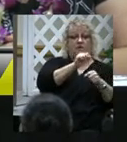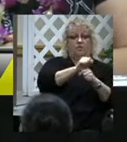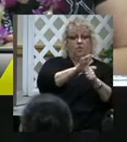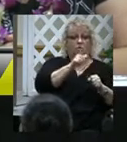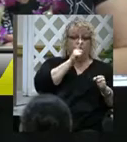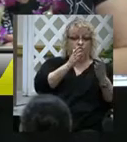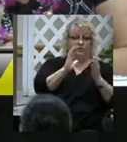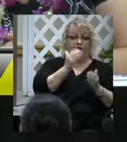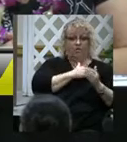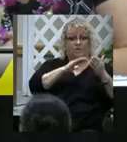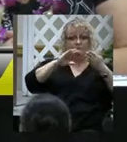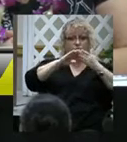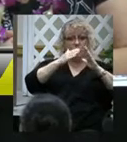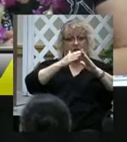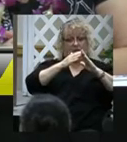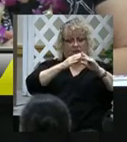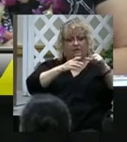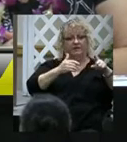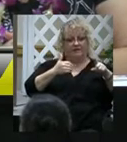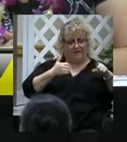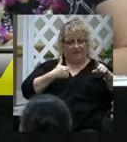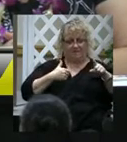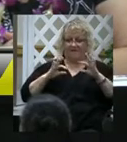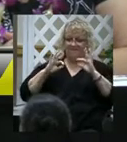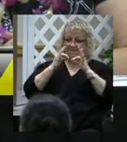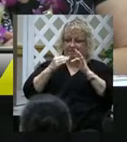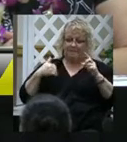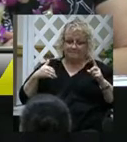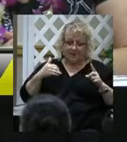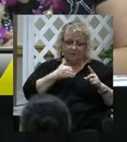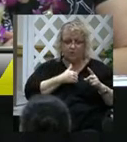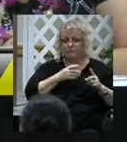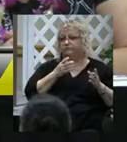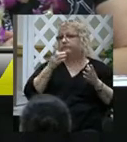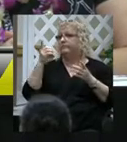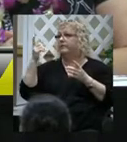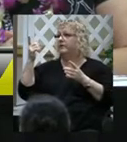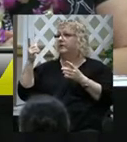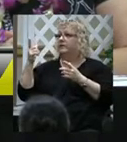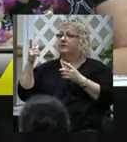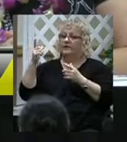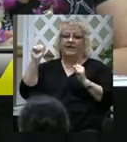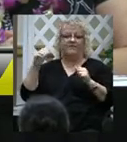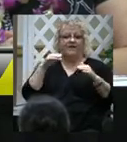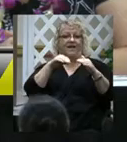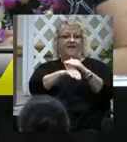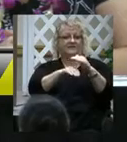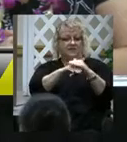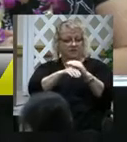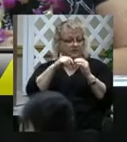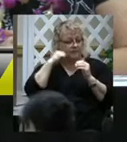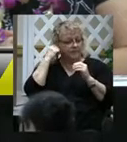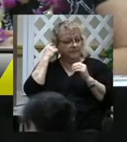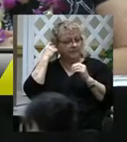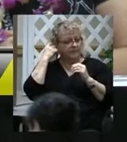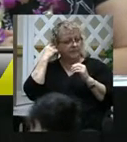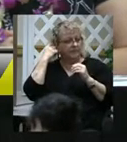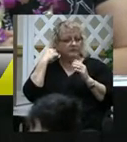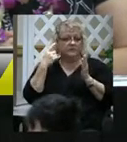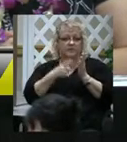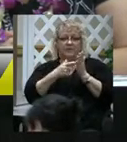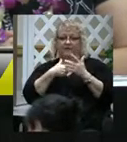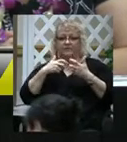serve our community have had a family member who at some point didn't get access, that at some point